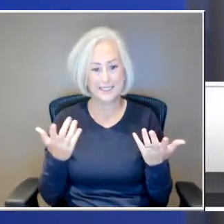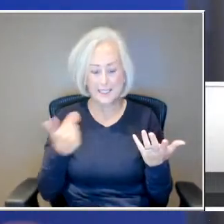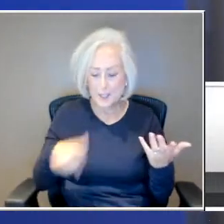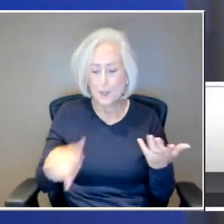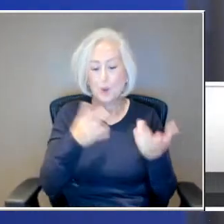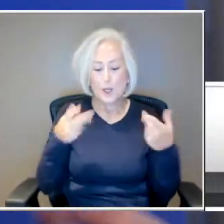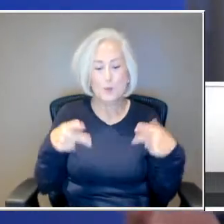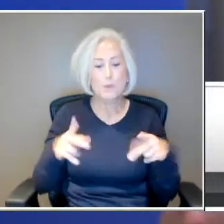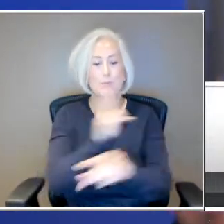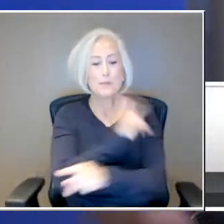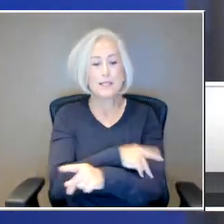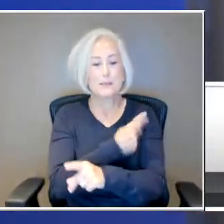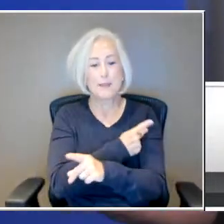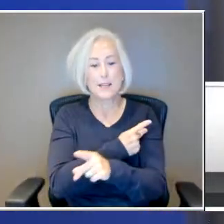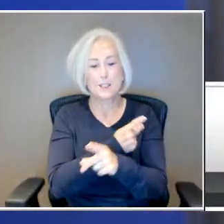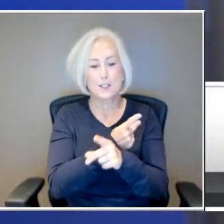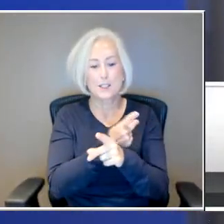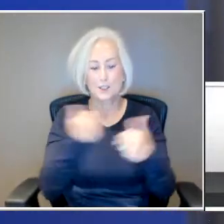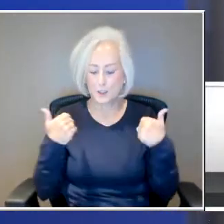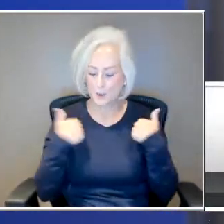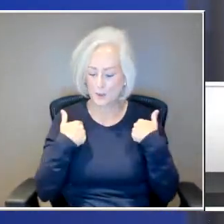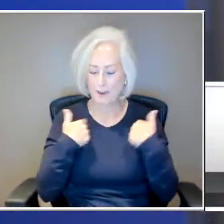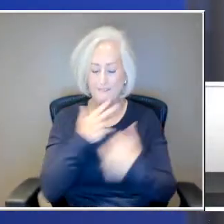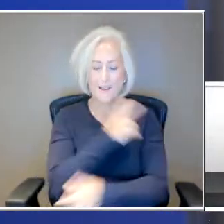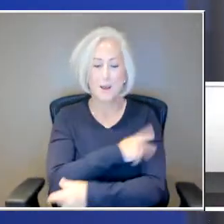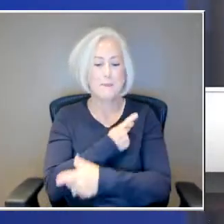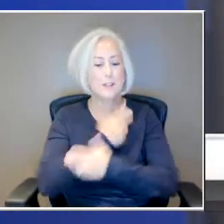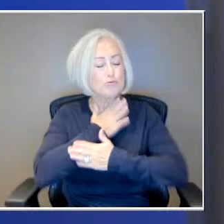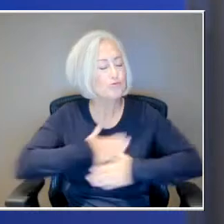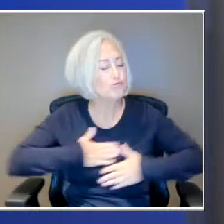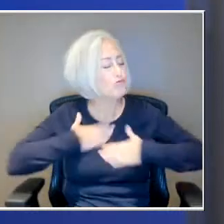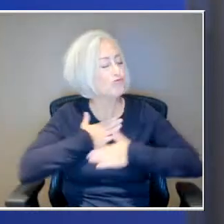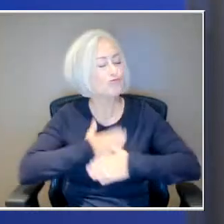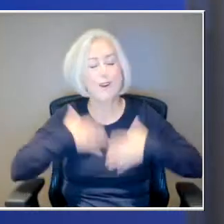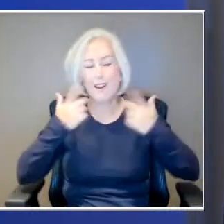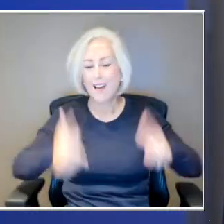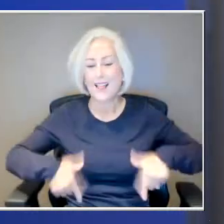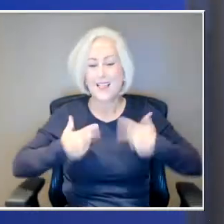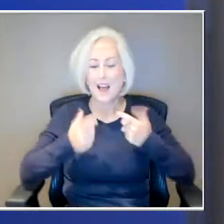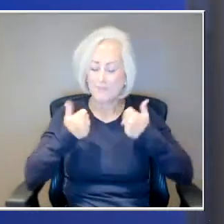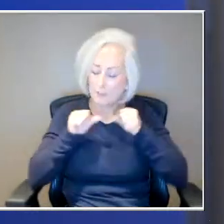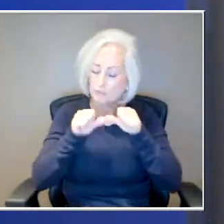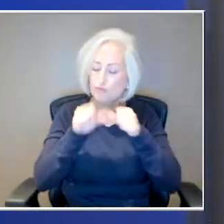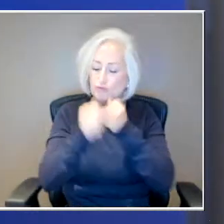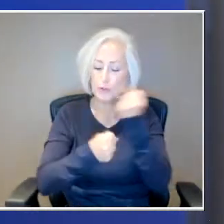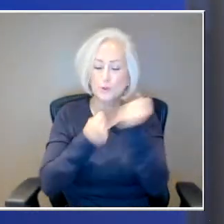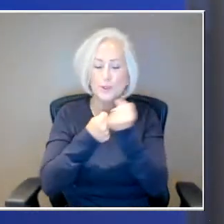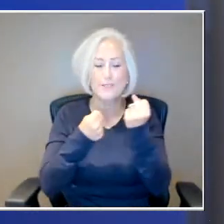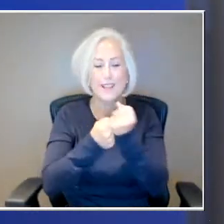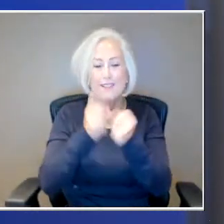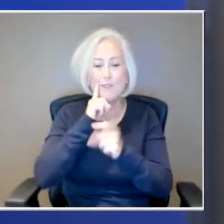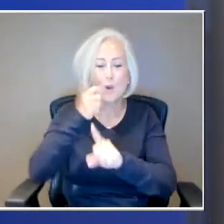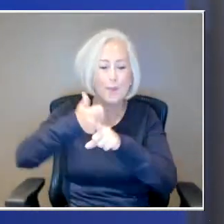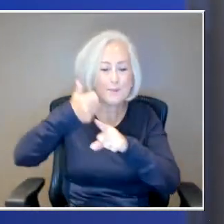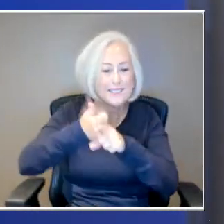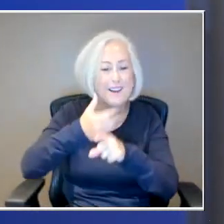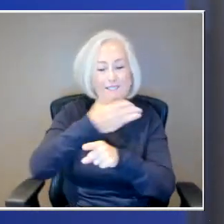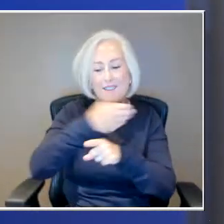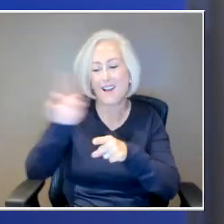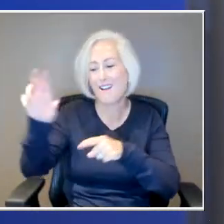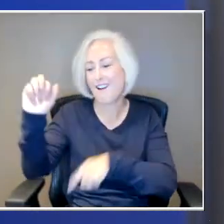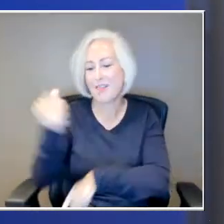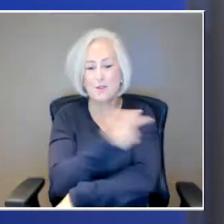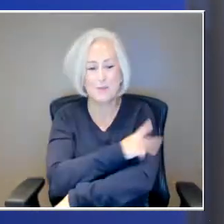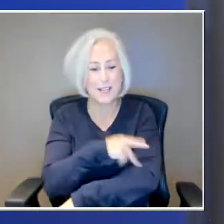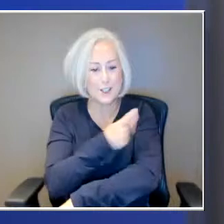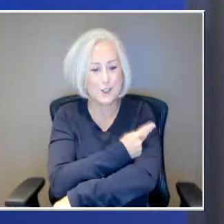patients to live really healthy, fruitful lives. They can continue to advocate on behalf of themselves and other patients. It's